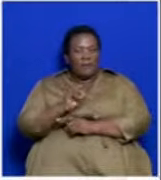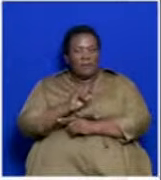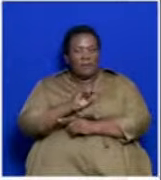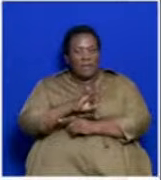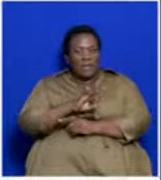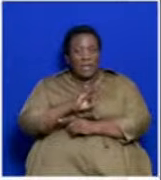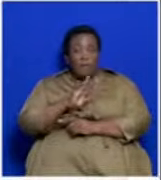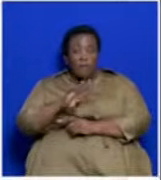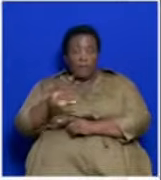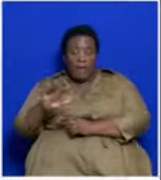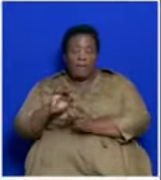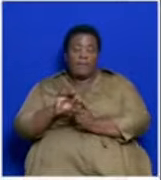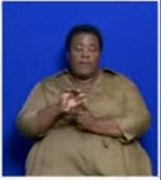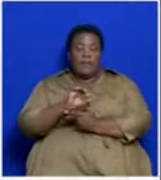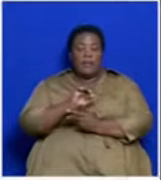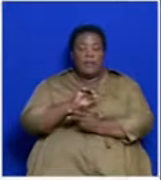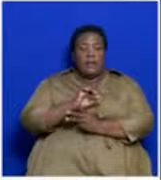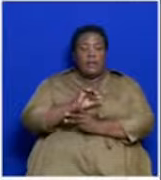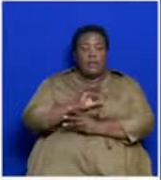346.